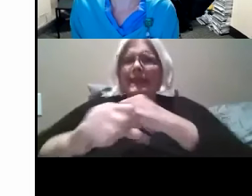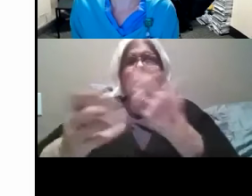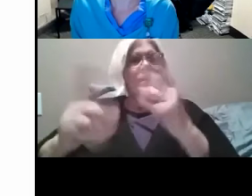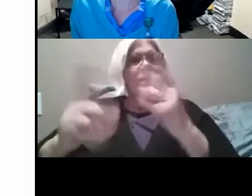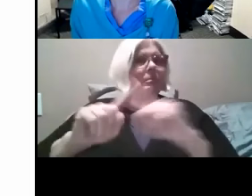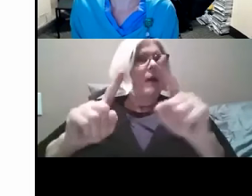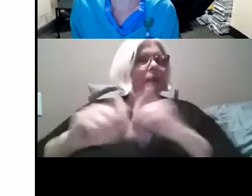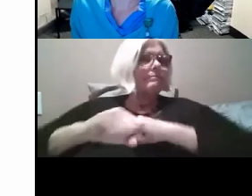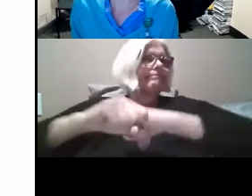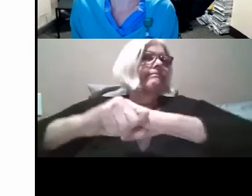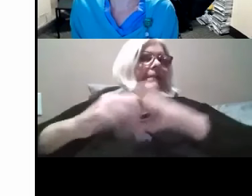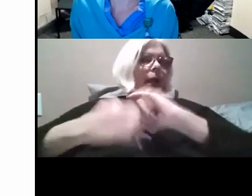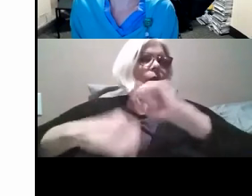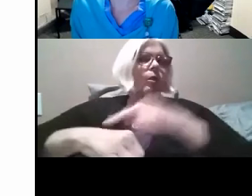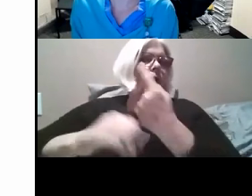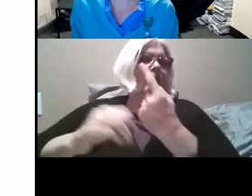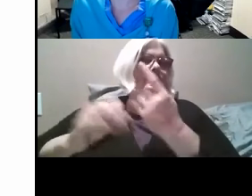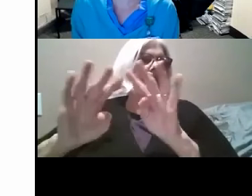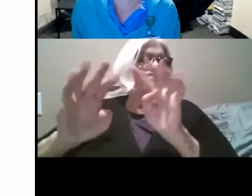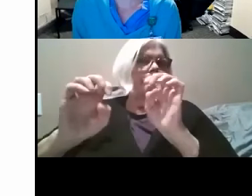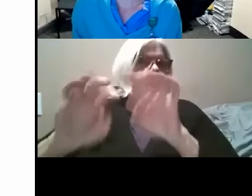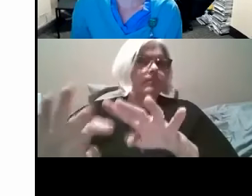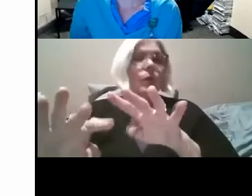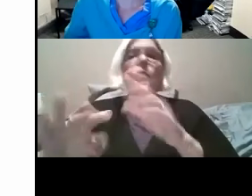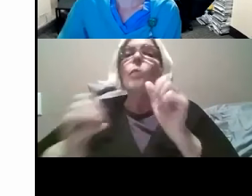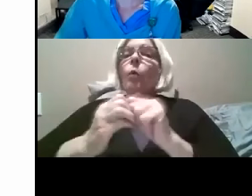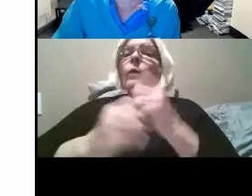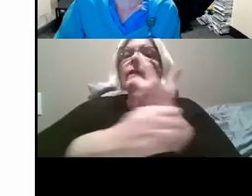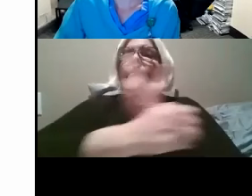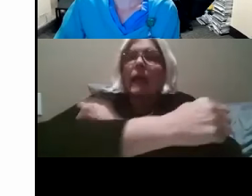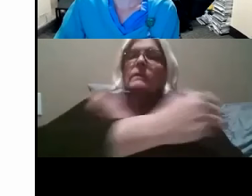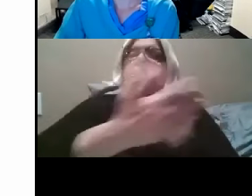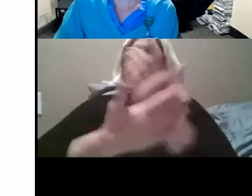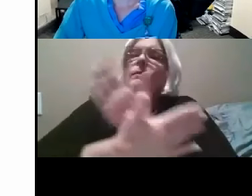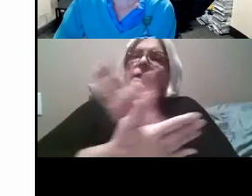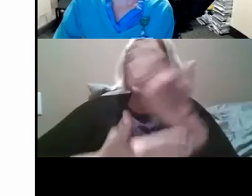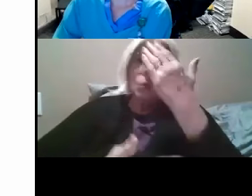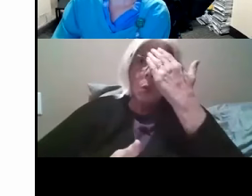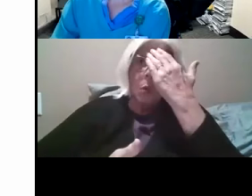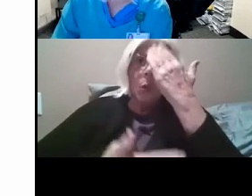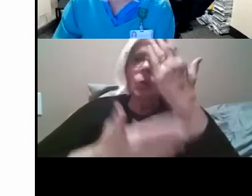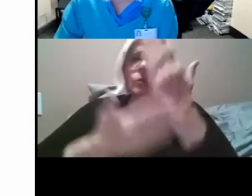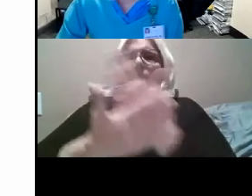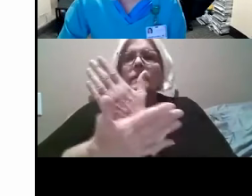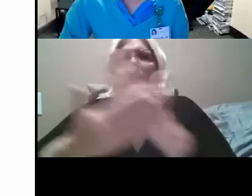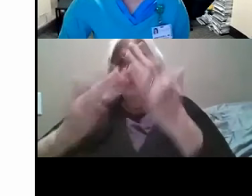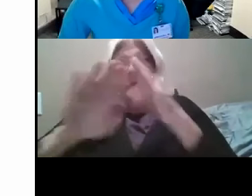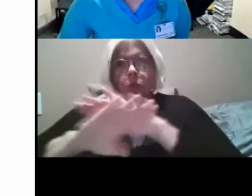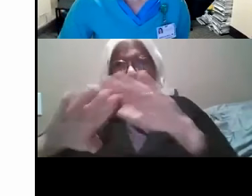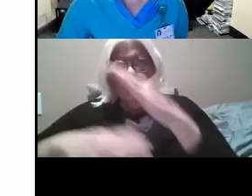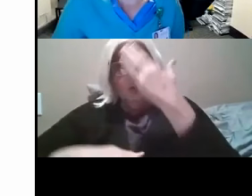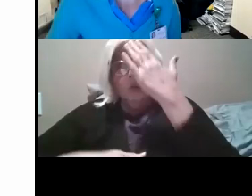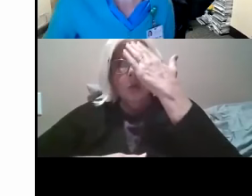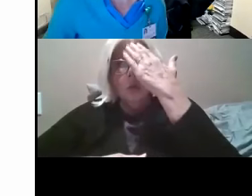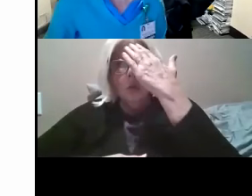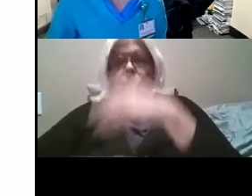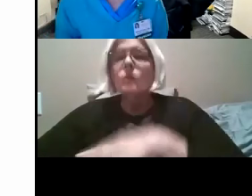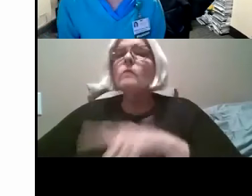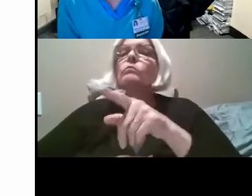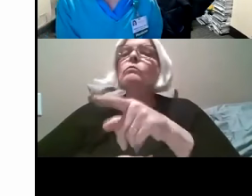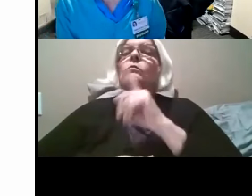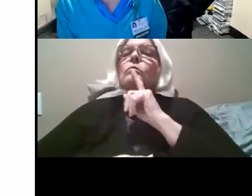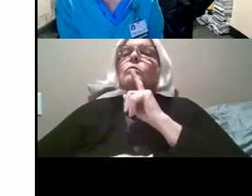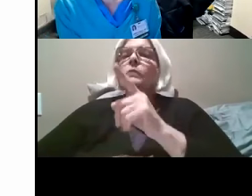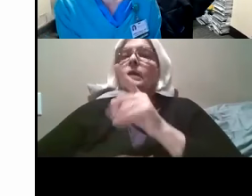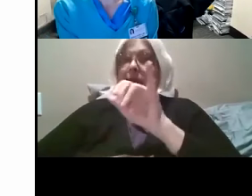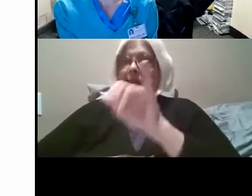there's things that we know and things that we don't know. And right now we don't know how long this vaccine will protect people. This will become more clear in the future.